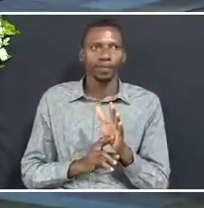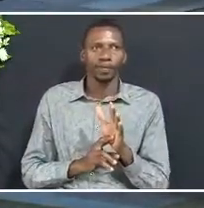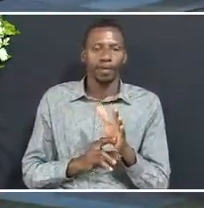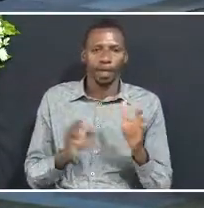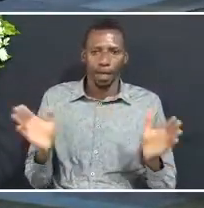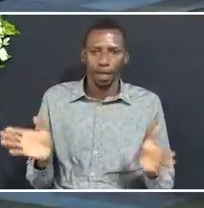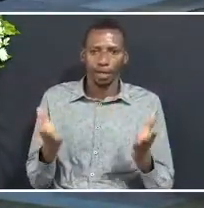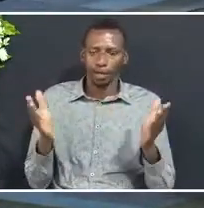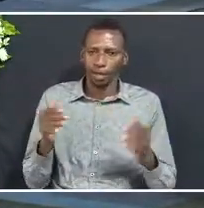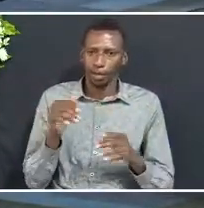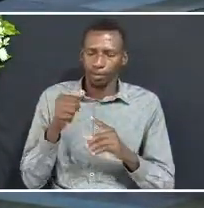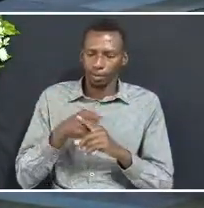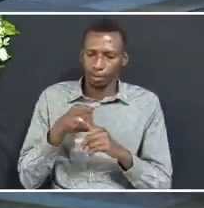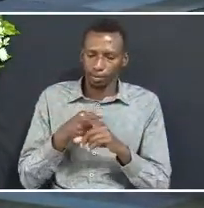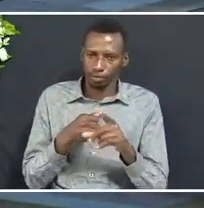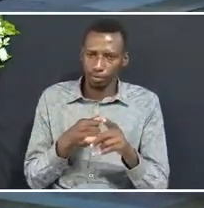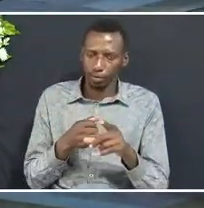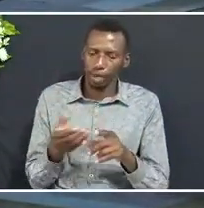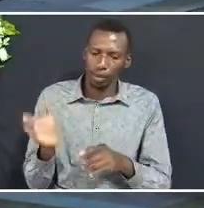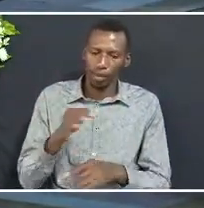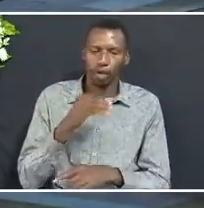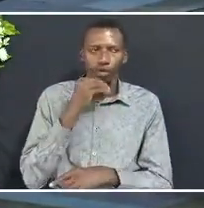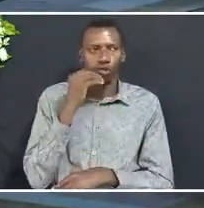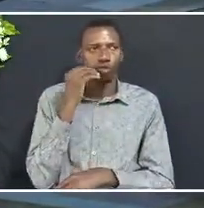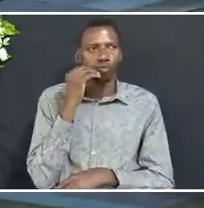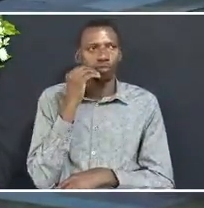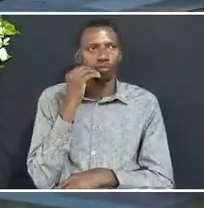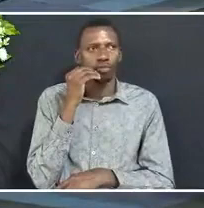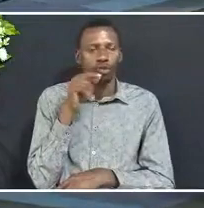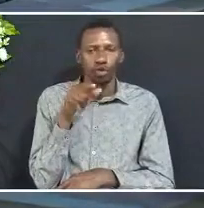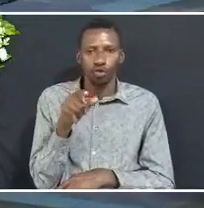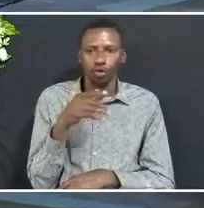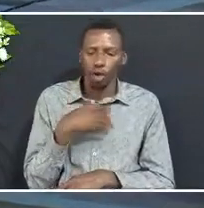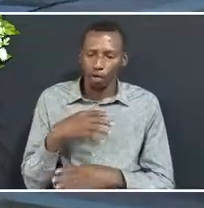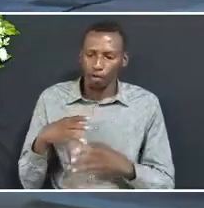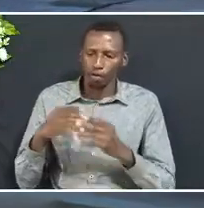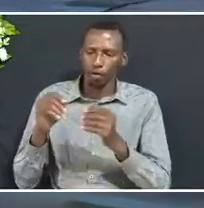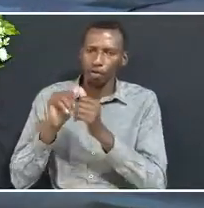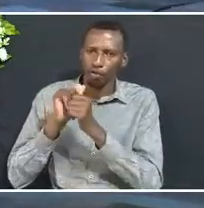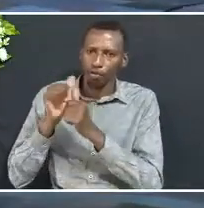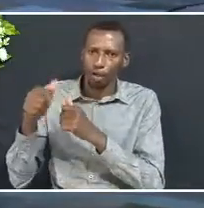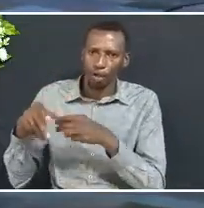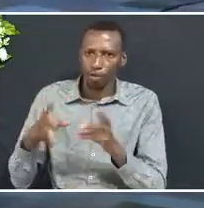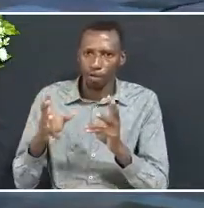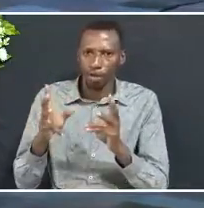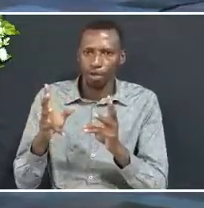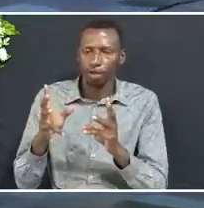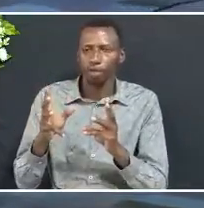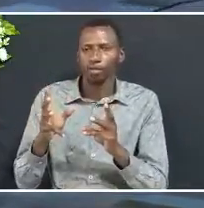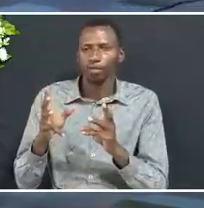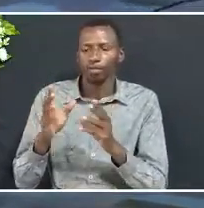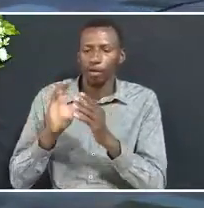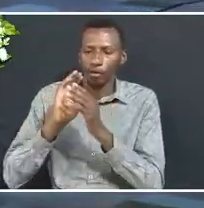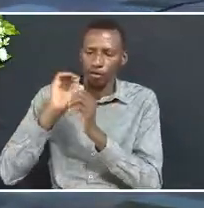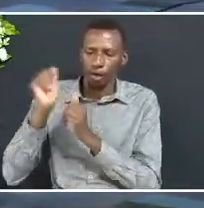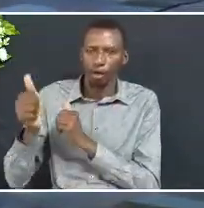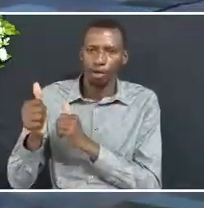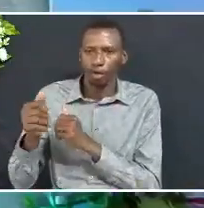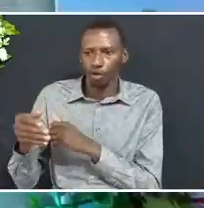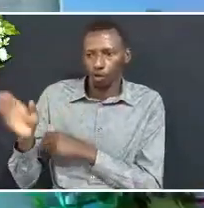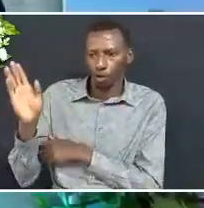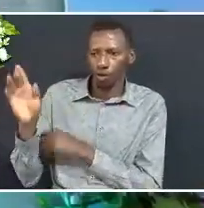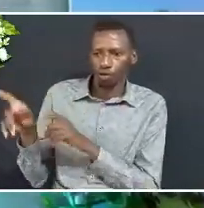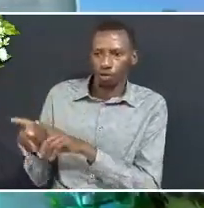persuading you to come home. You have wandered far away. God is still, even